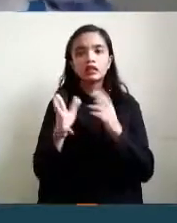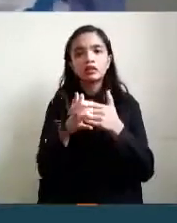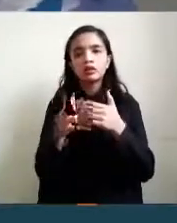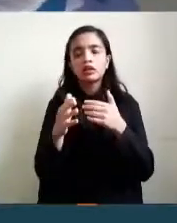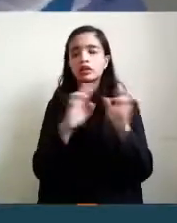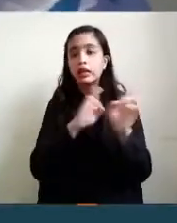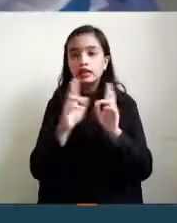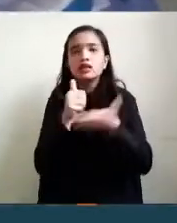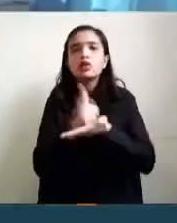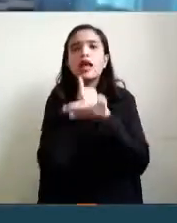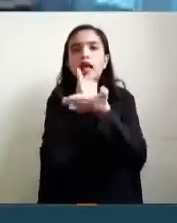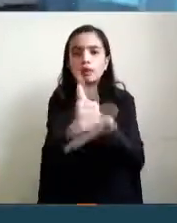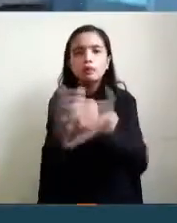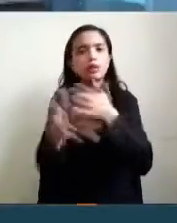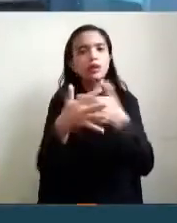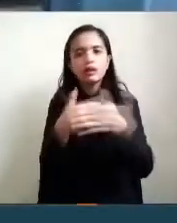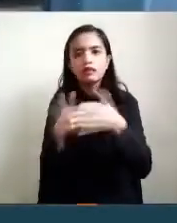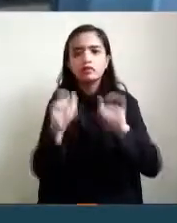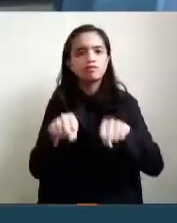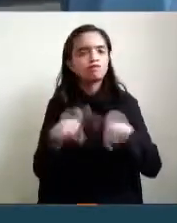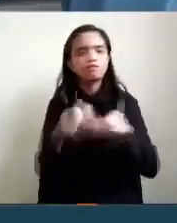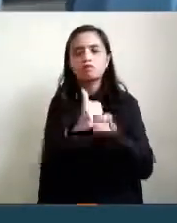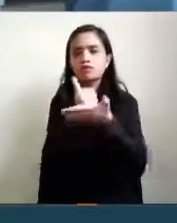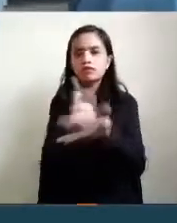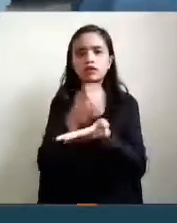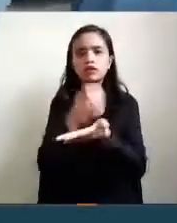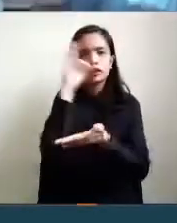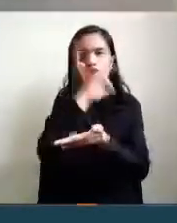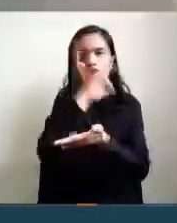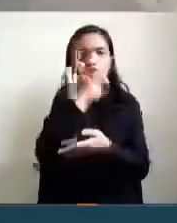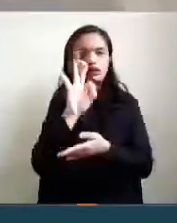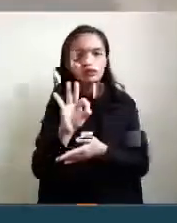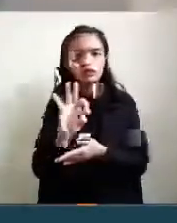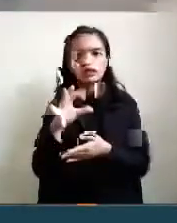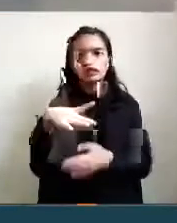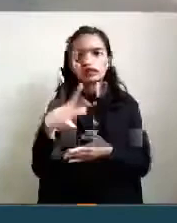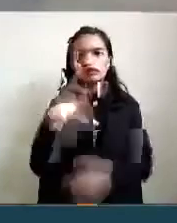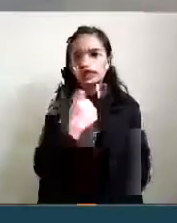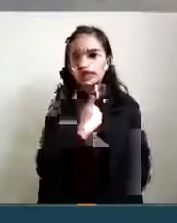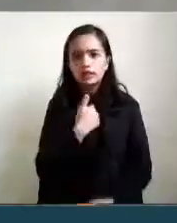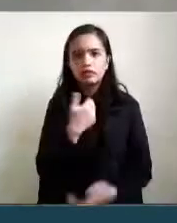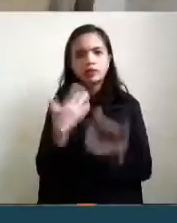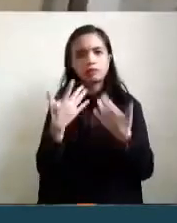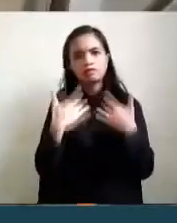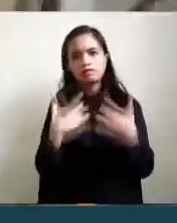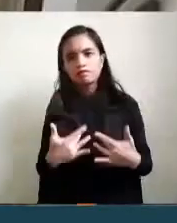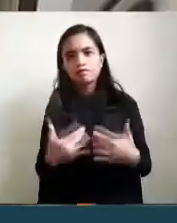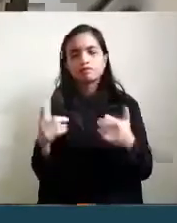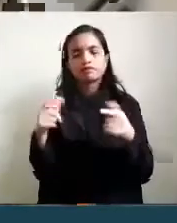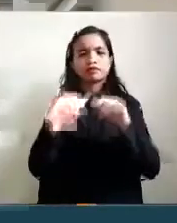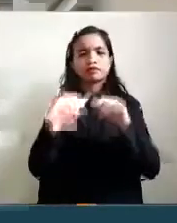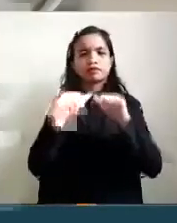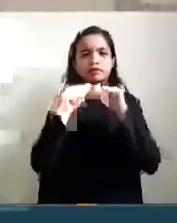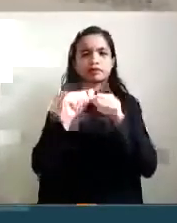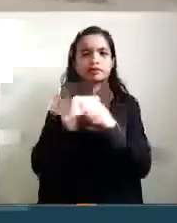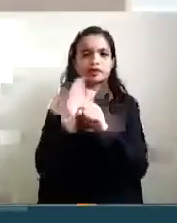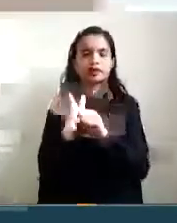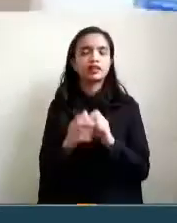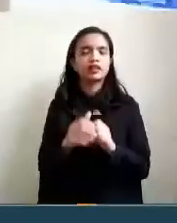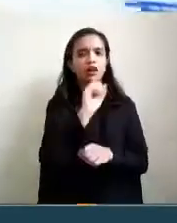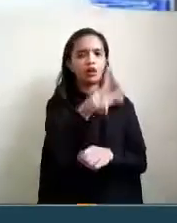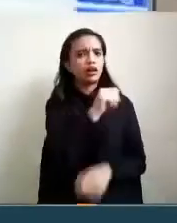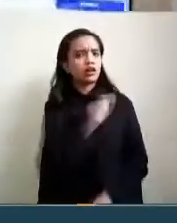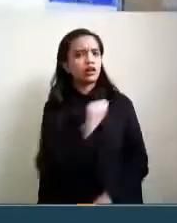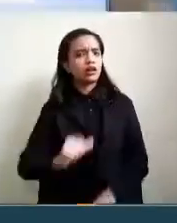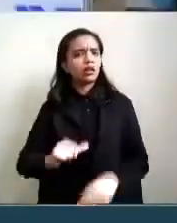the Filipino nationals who find themselves in distress due to this pandemic. Ambassador, although the ban has